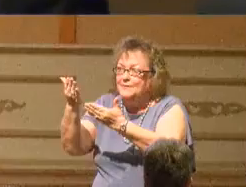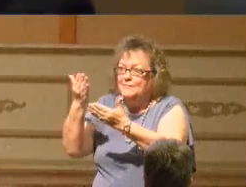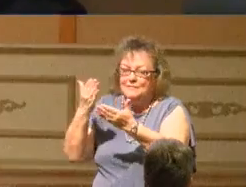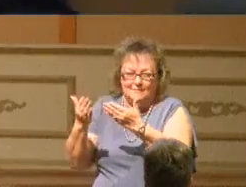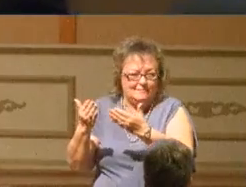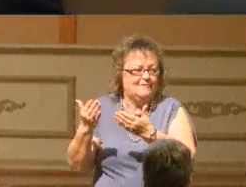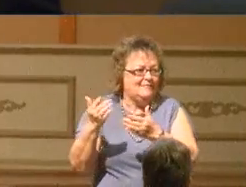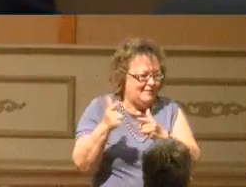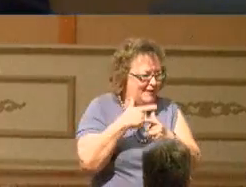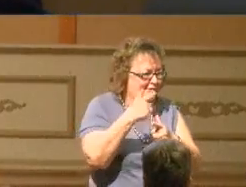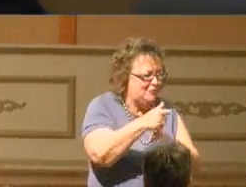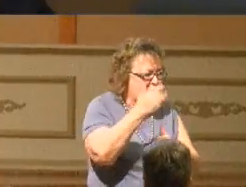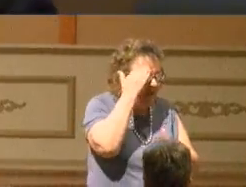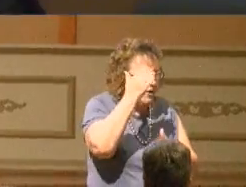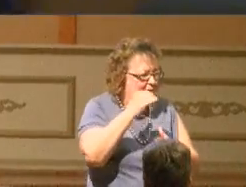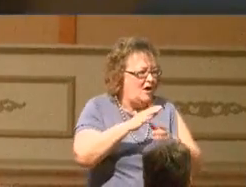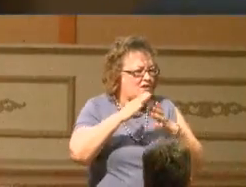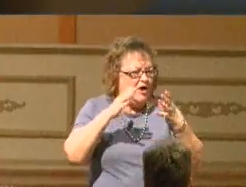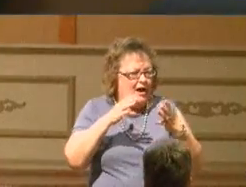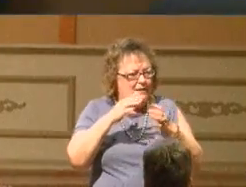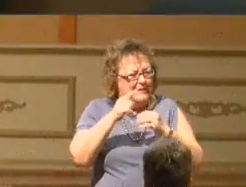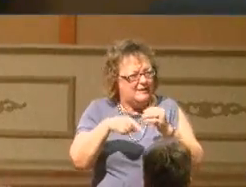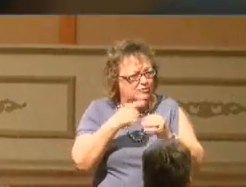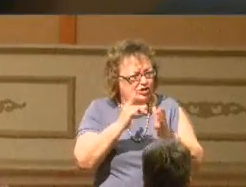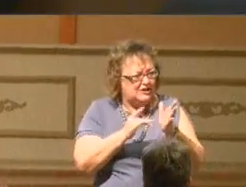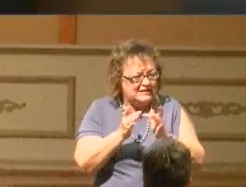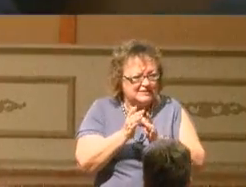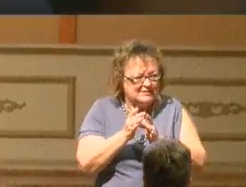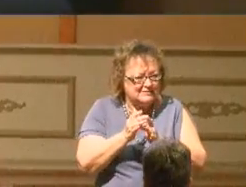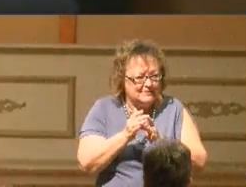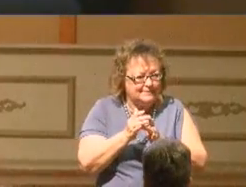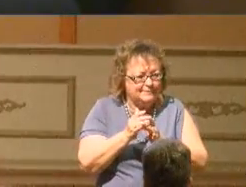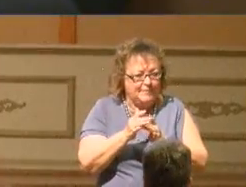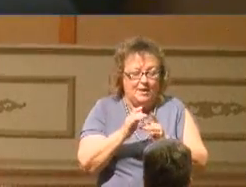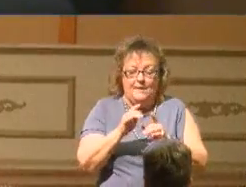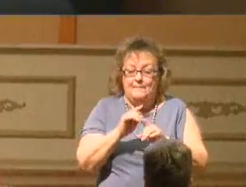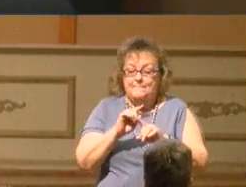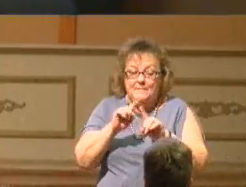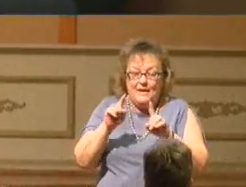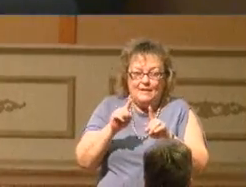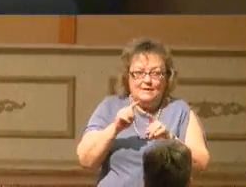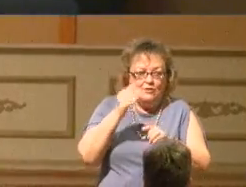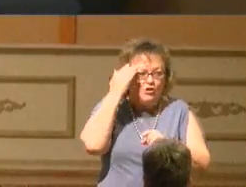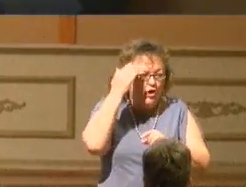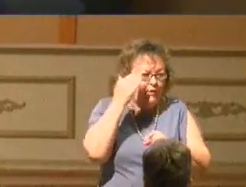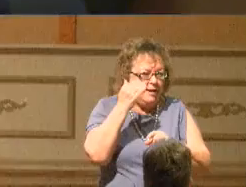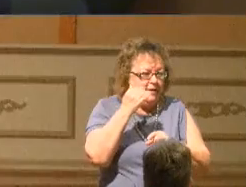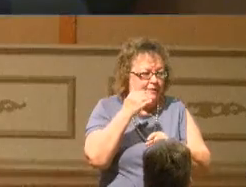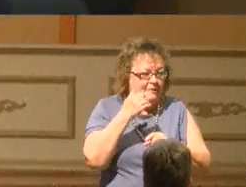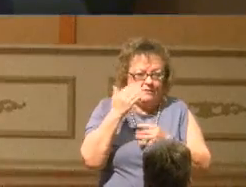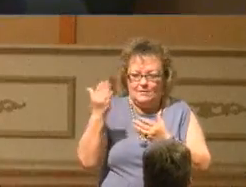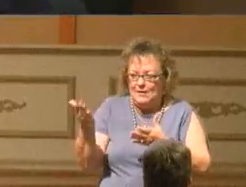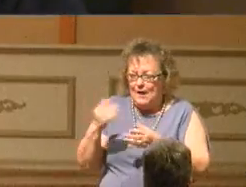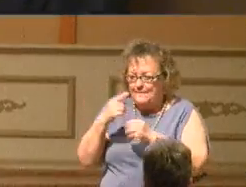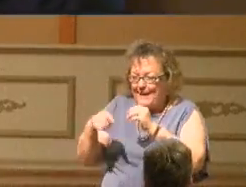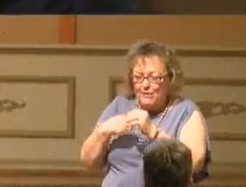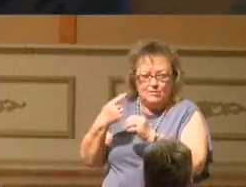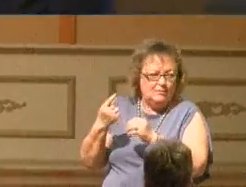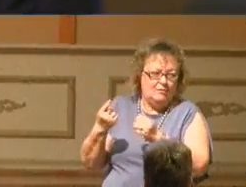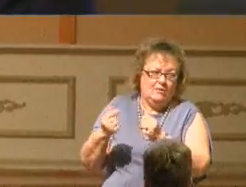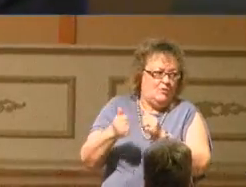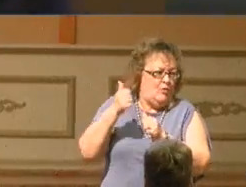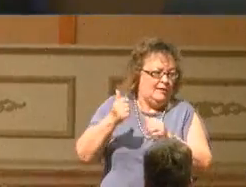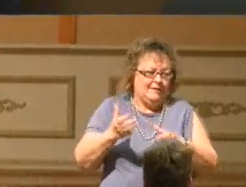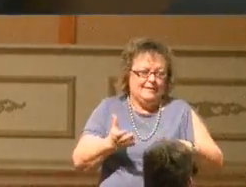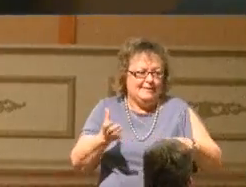about Jesus, but knowing a lot about Jesus will not gain you entrance into heaven. Knowing affects the